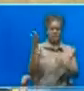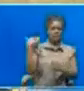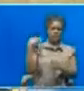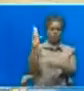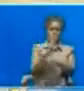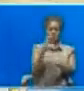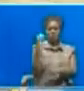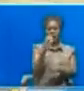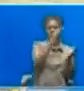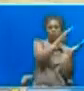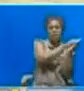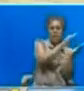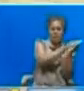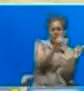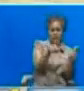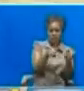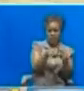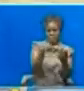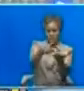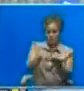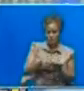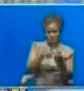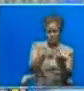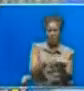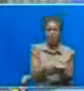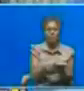by commercial banks to price loan products.